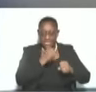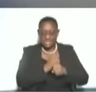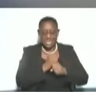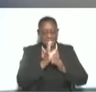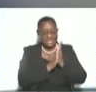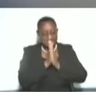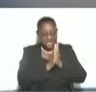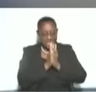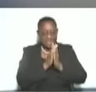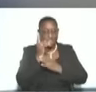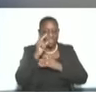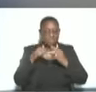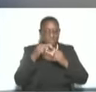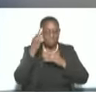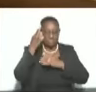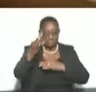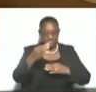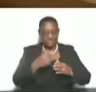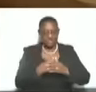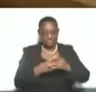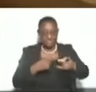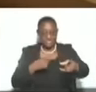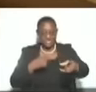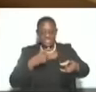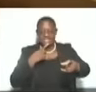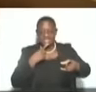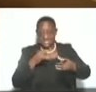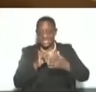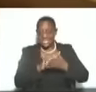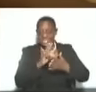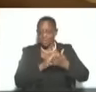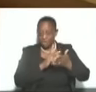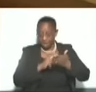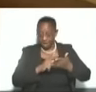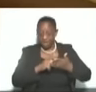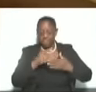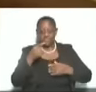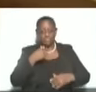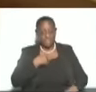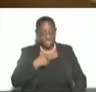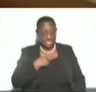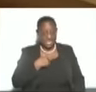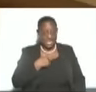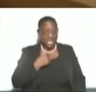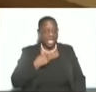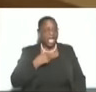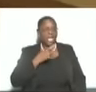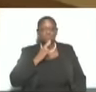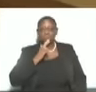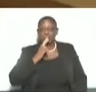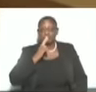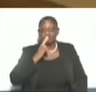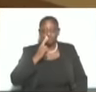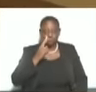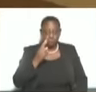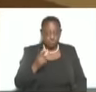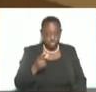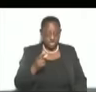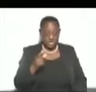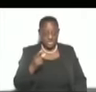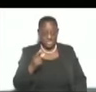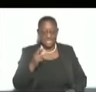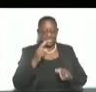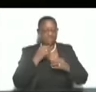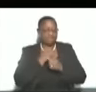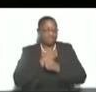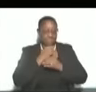her future career. Honestly, it's part of me. As cliche as that sounds, like, I really just emote through my